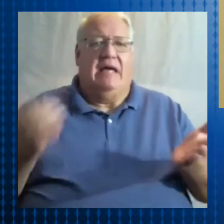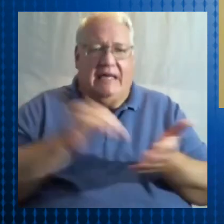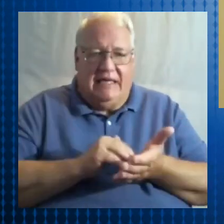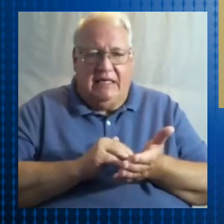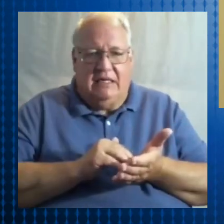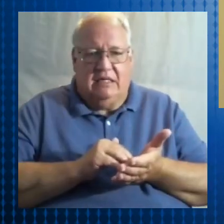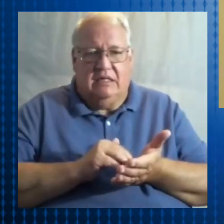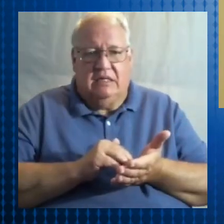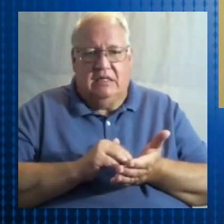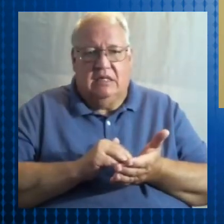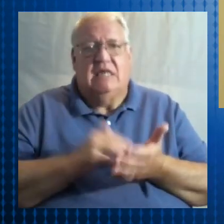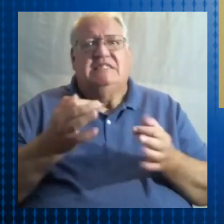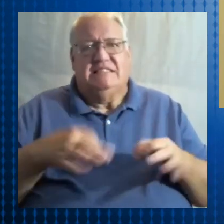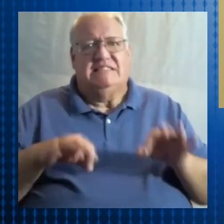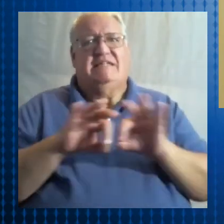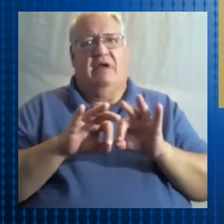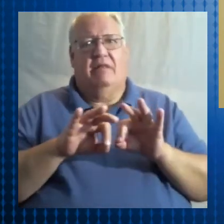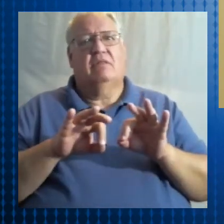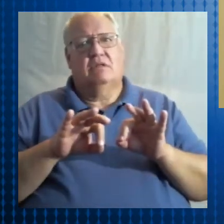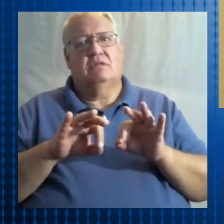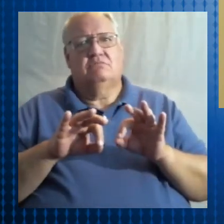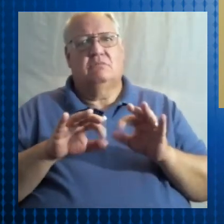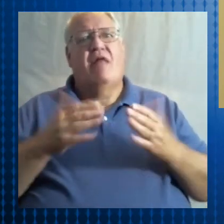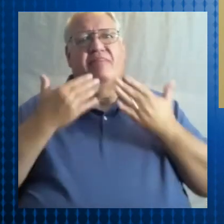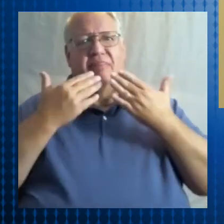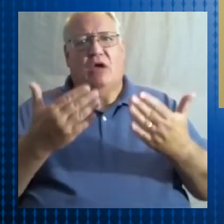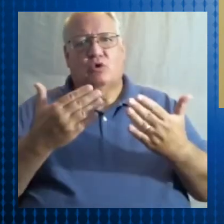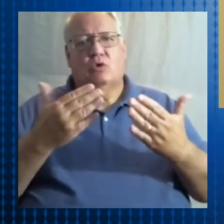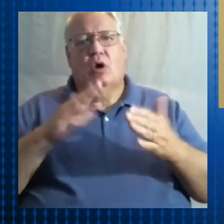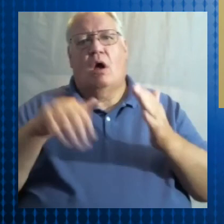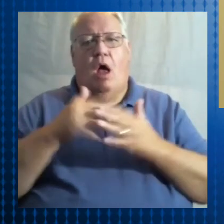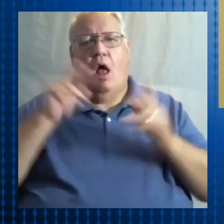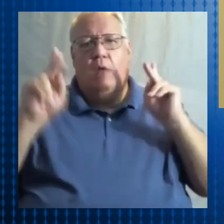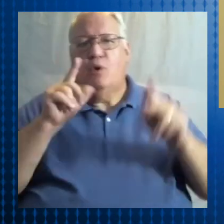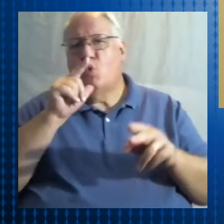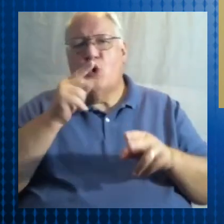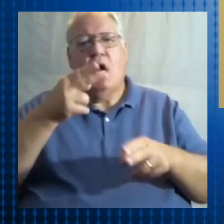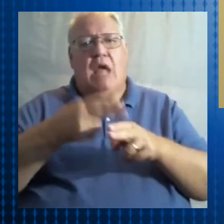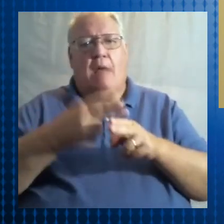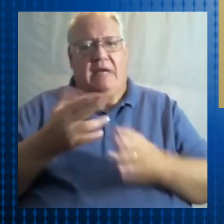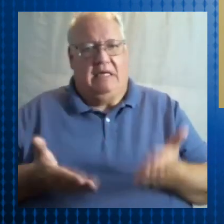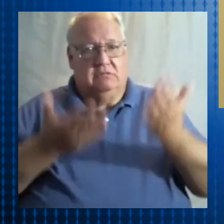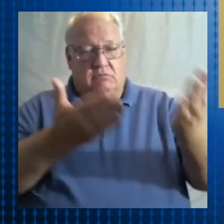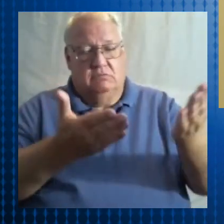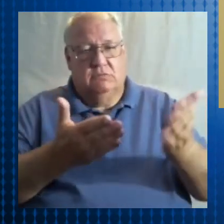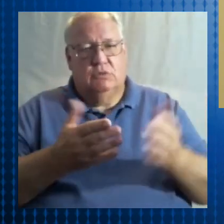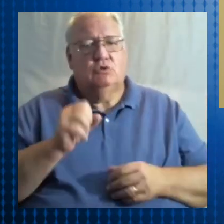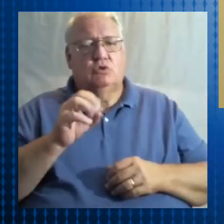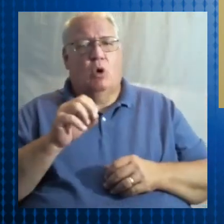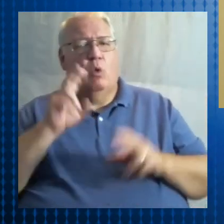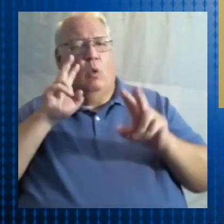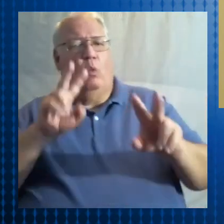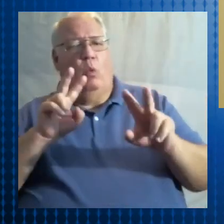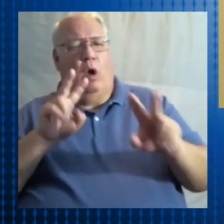a significant thank you to all the people who were nominated this year. So keep an eye on